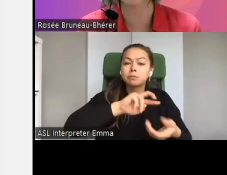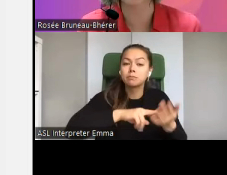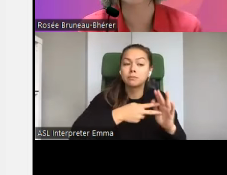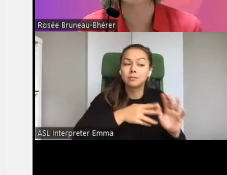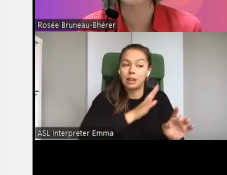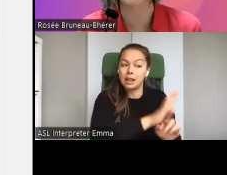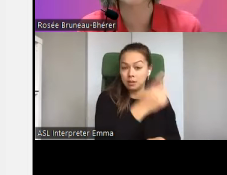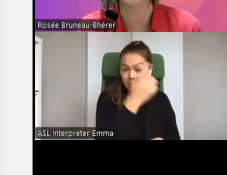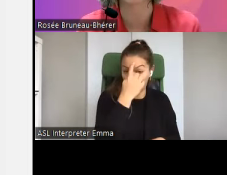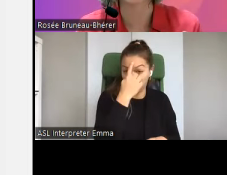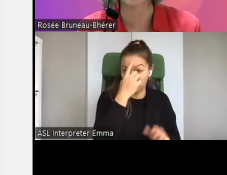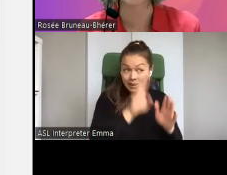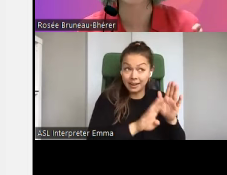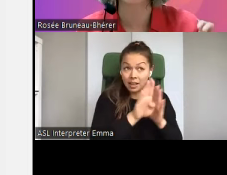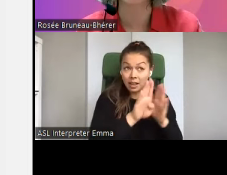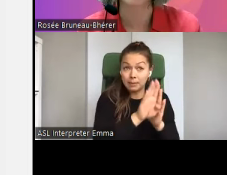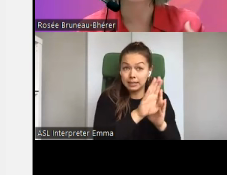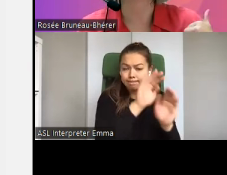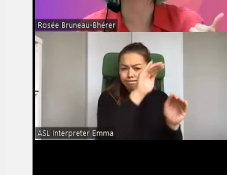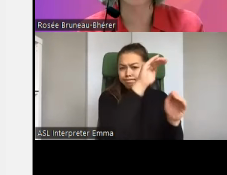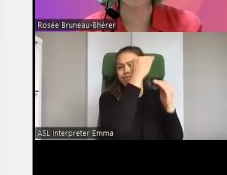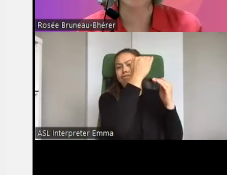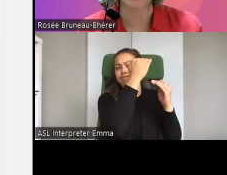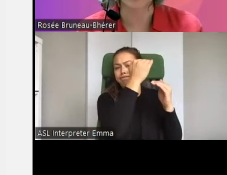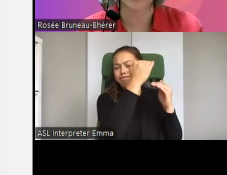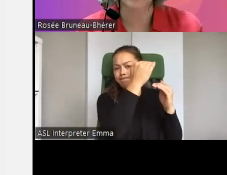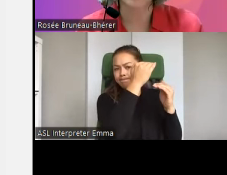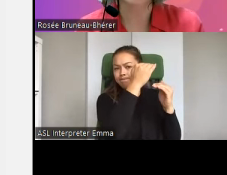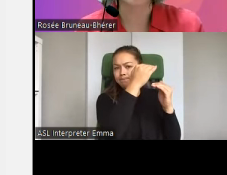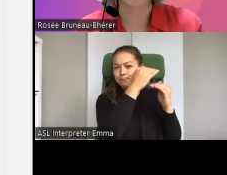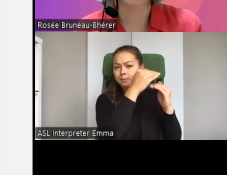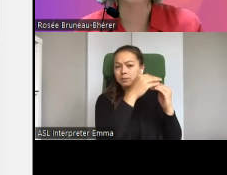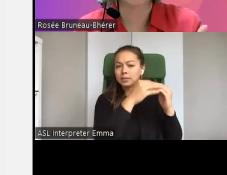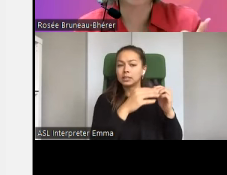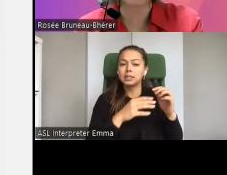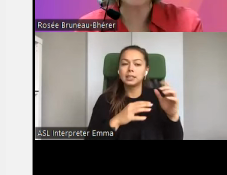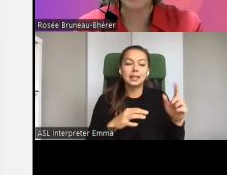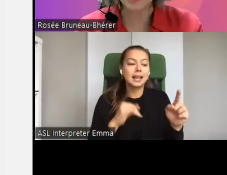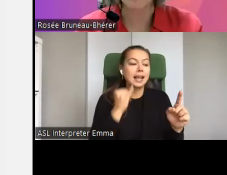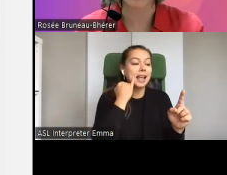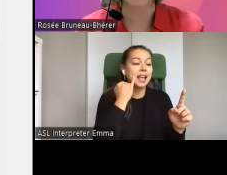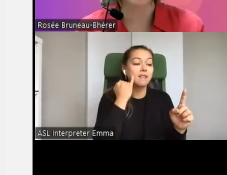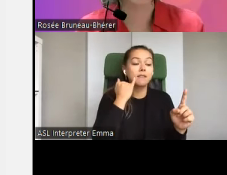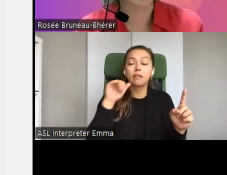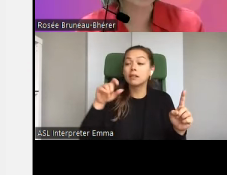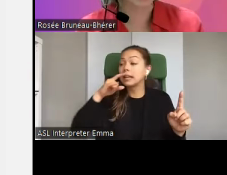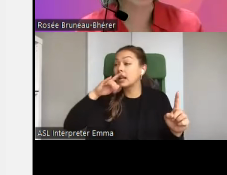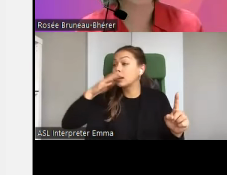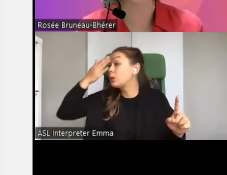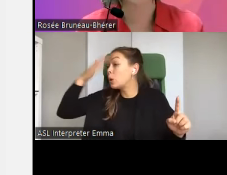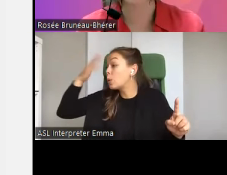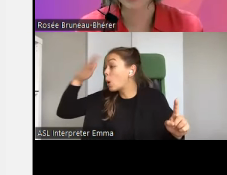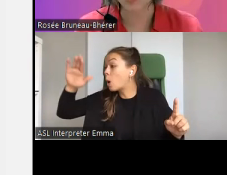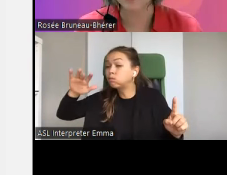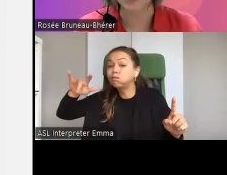development. Basically, it developed differently than a child who didn't know these kinds of realities. So this means that there